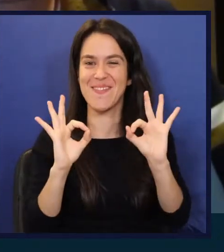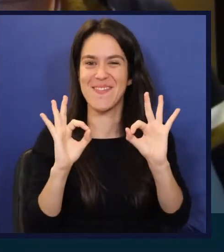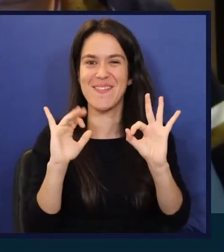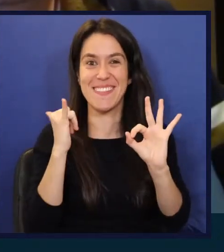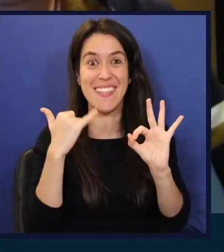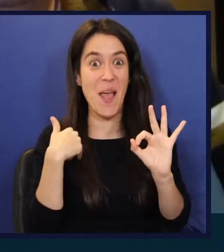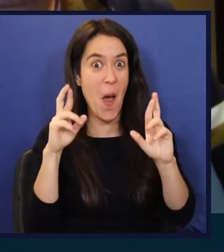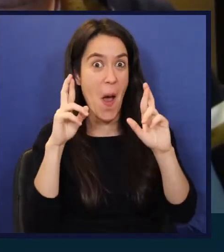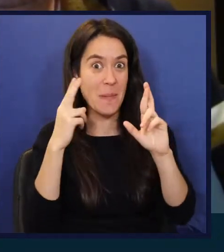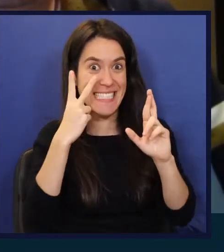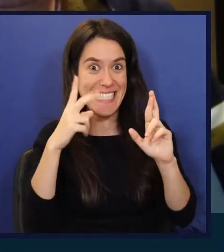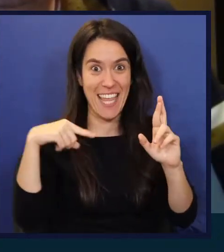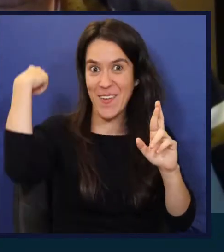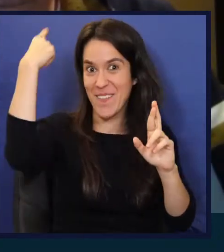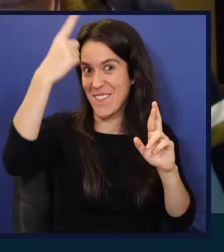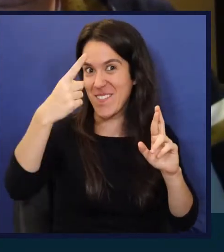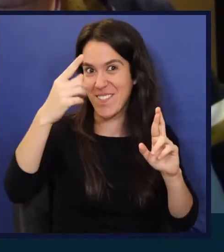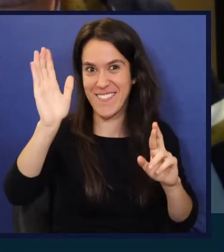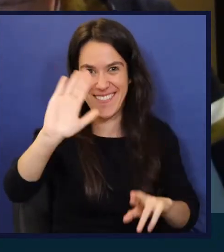you on the virtual Azure Community Day.